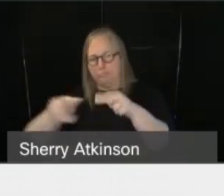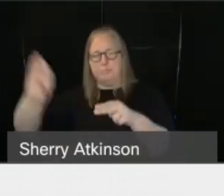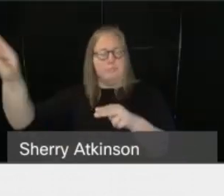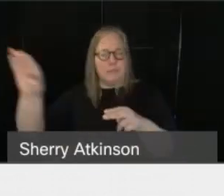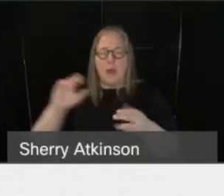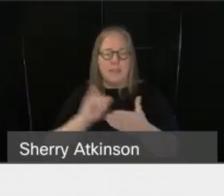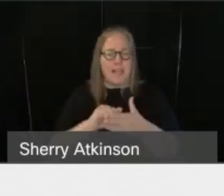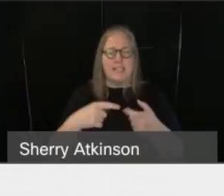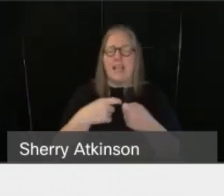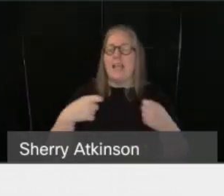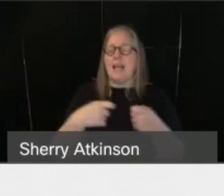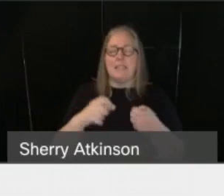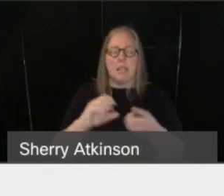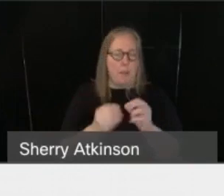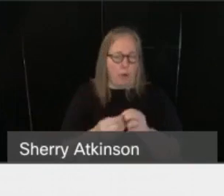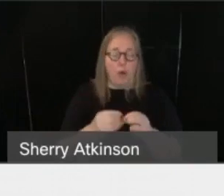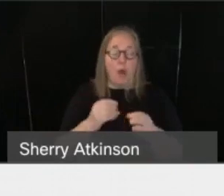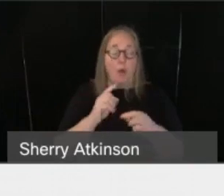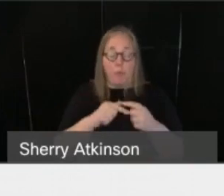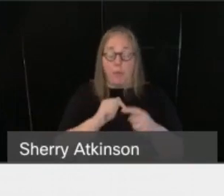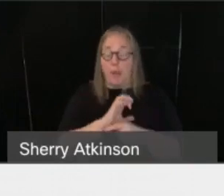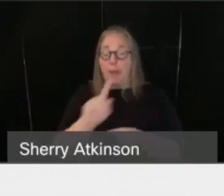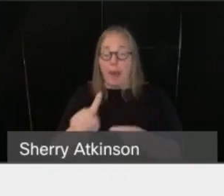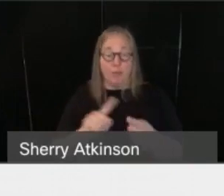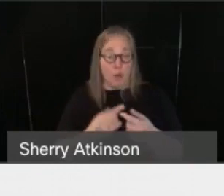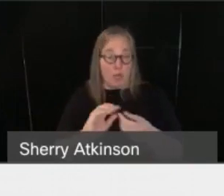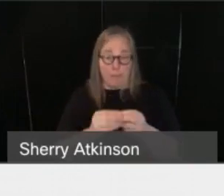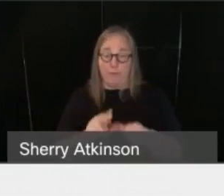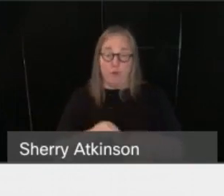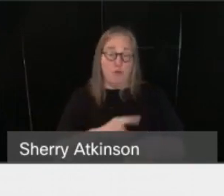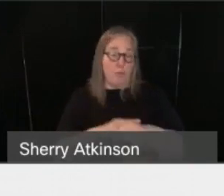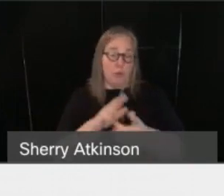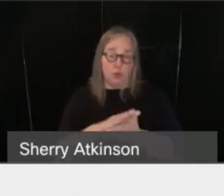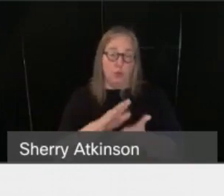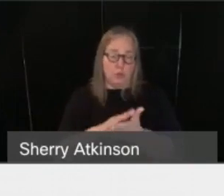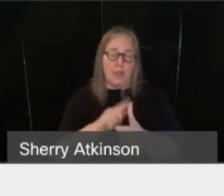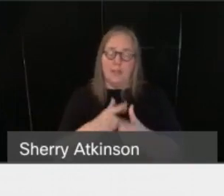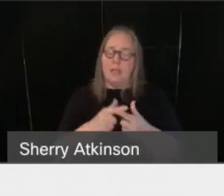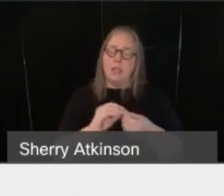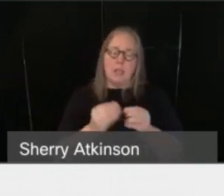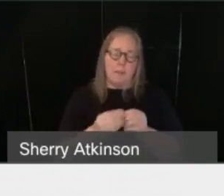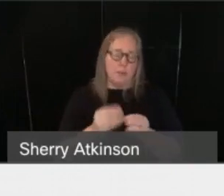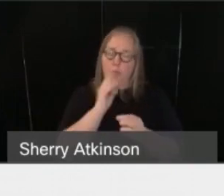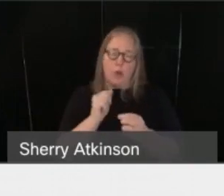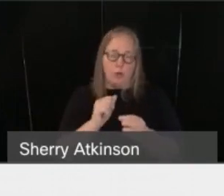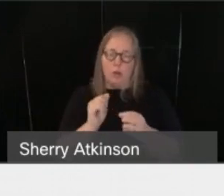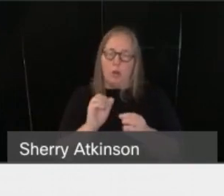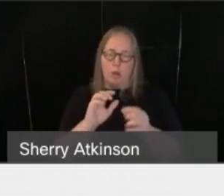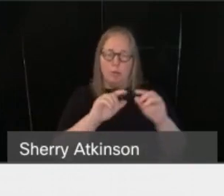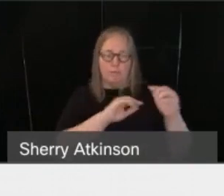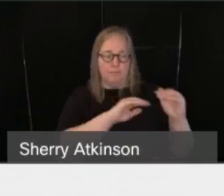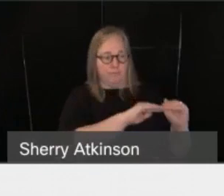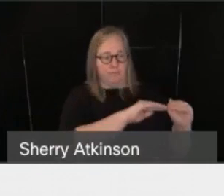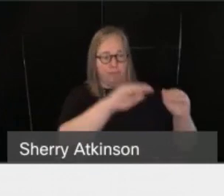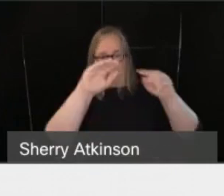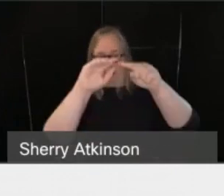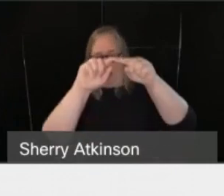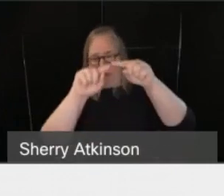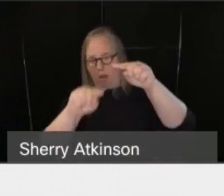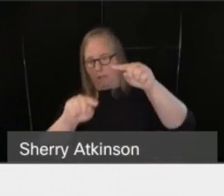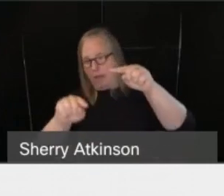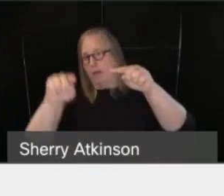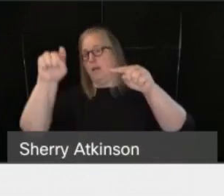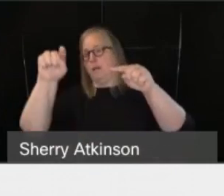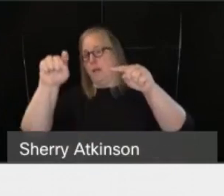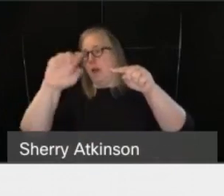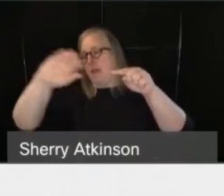level of normalized schooling, that the numbers will bounce back and then even exceed where we project. So as you